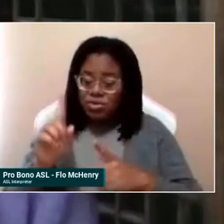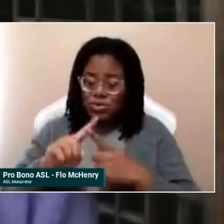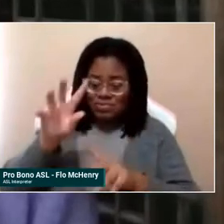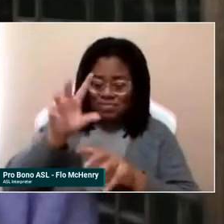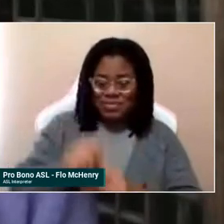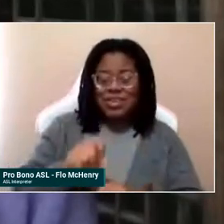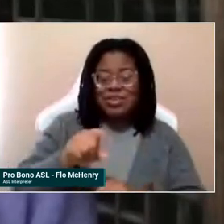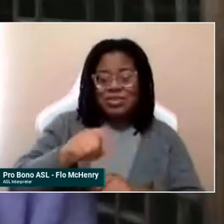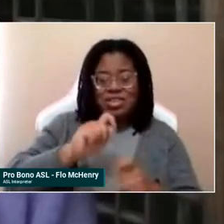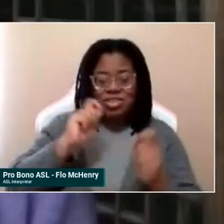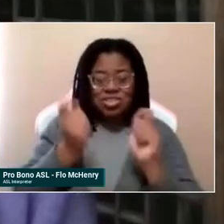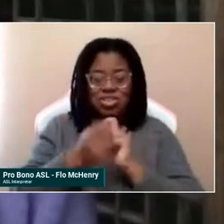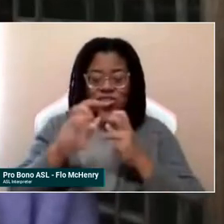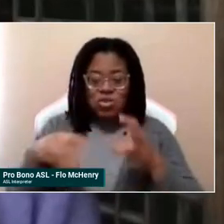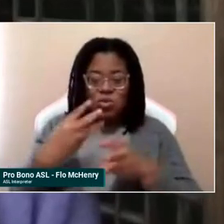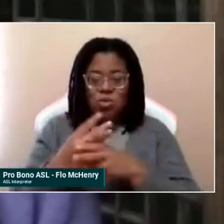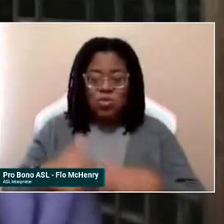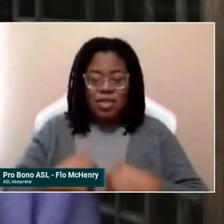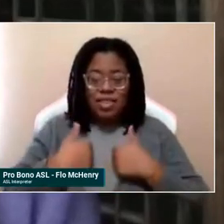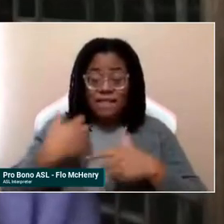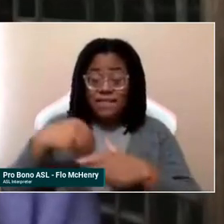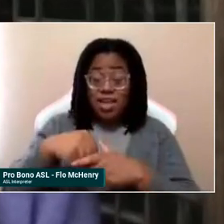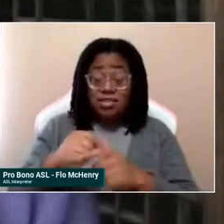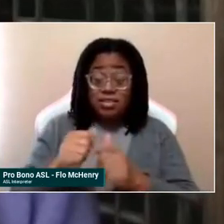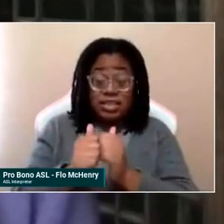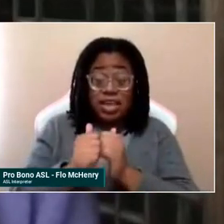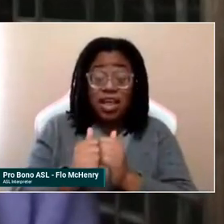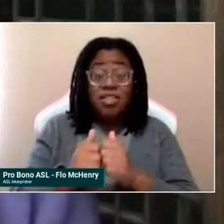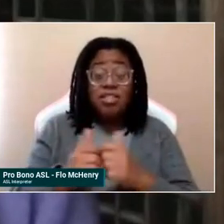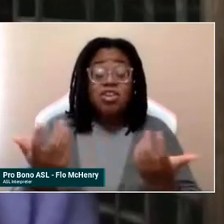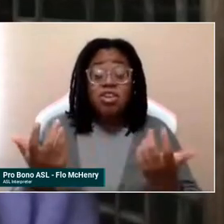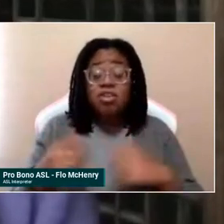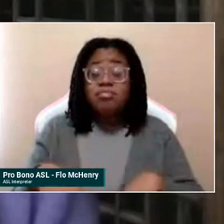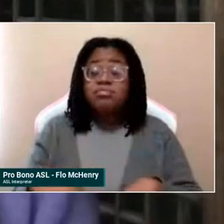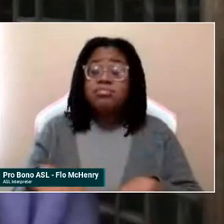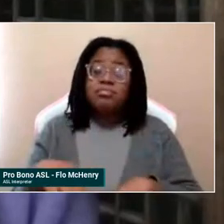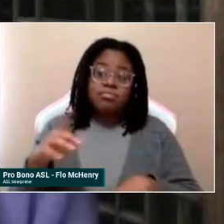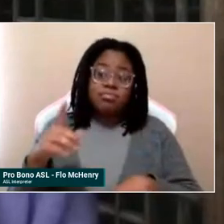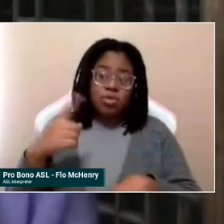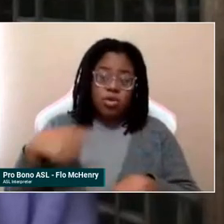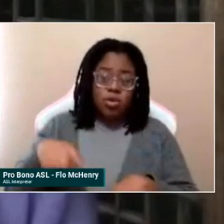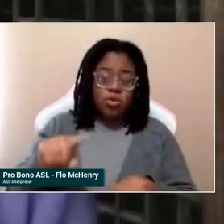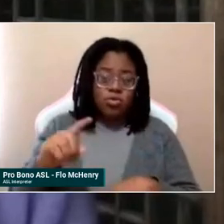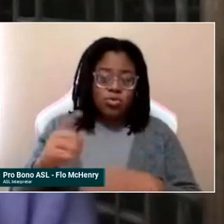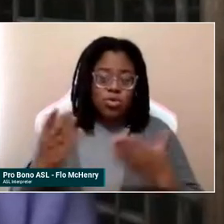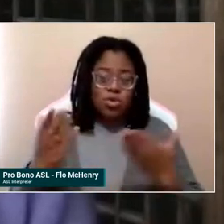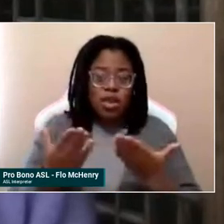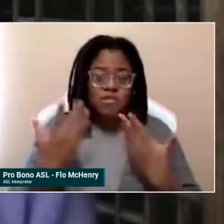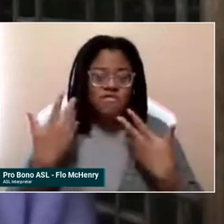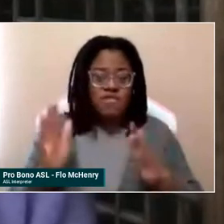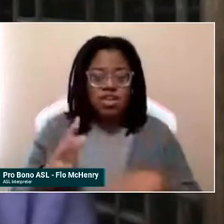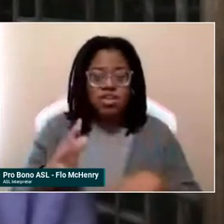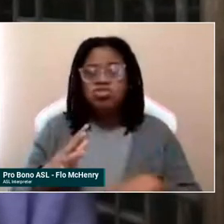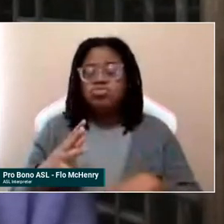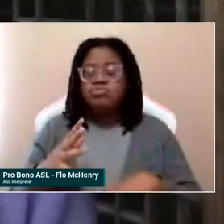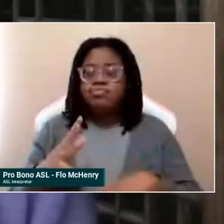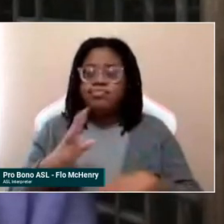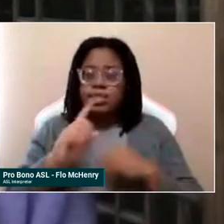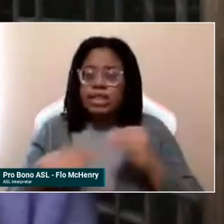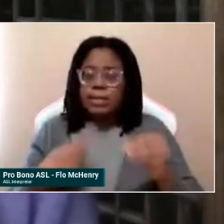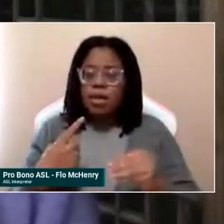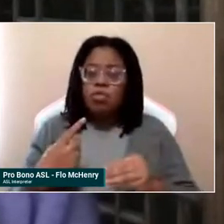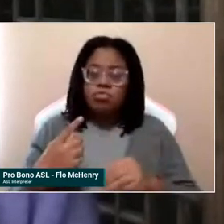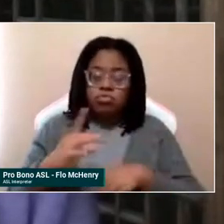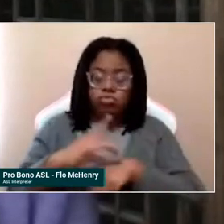changing world we live in. Together, those of us who are here today cover the landscape of Oregon, both geographically and